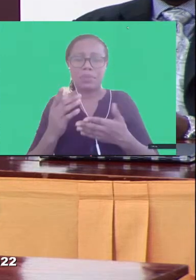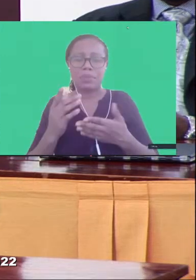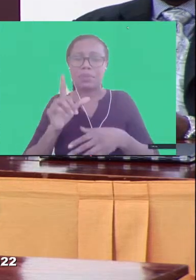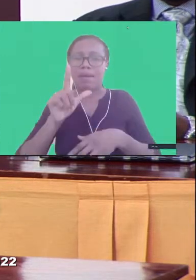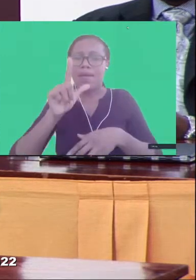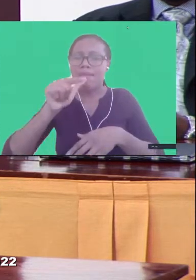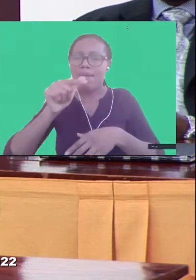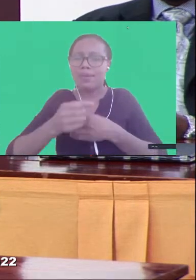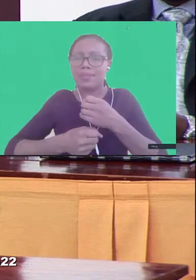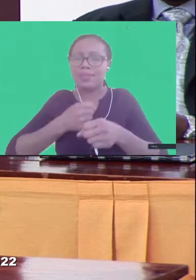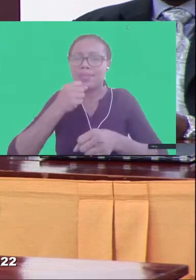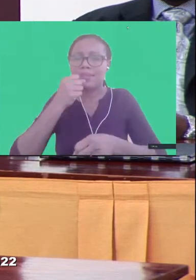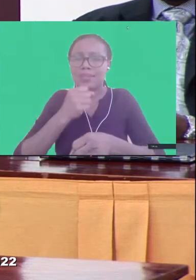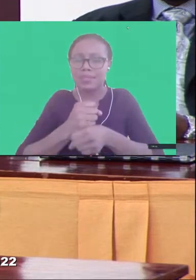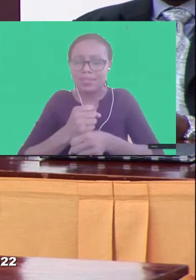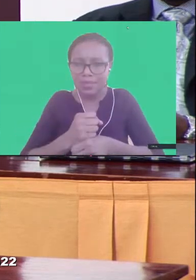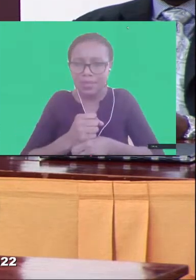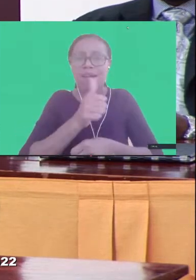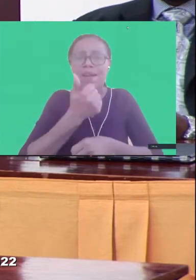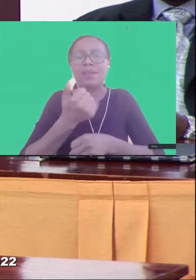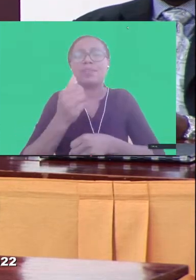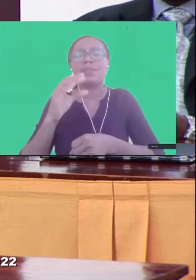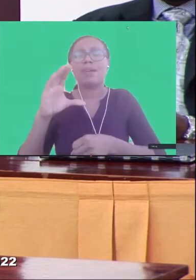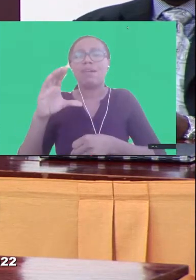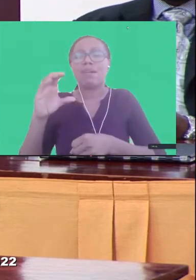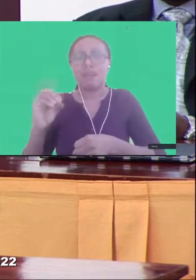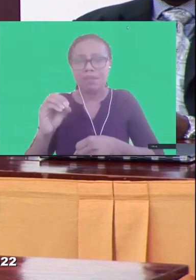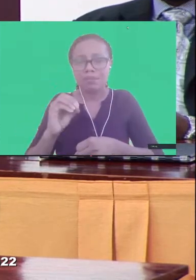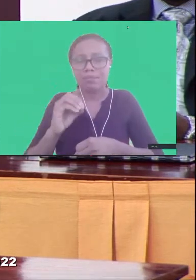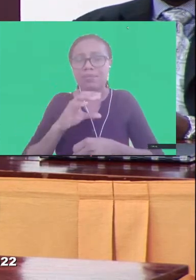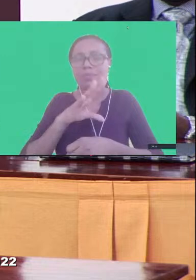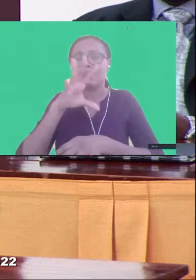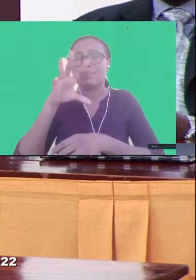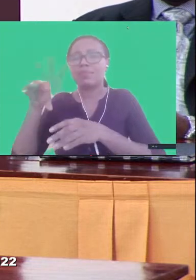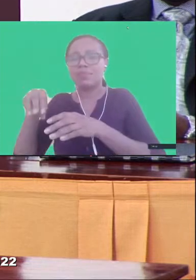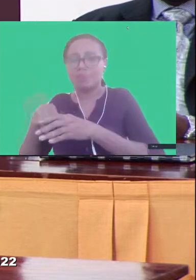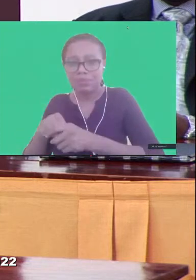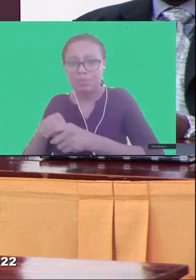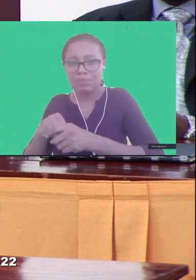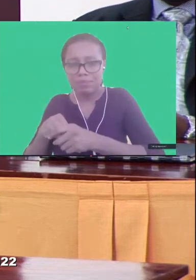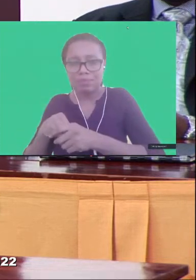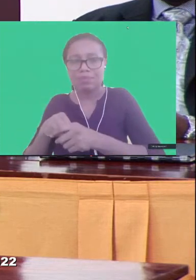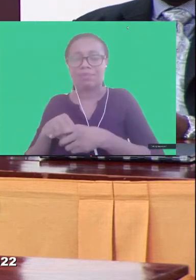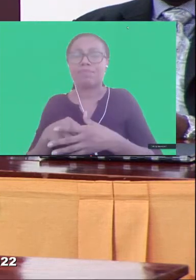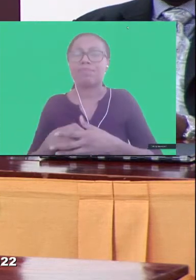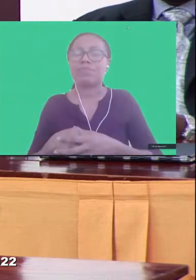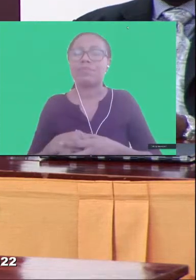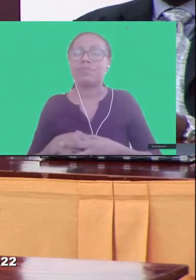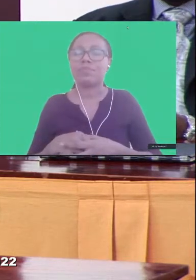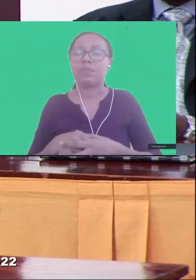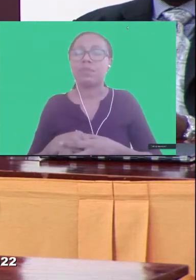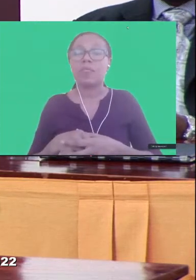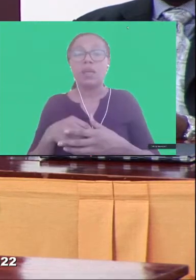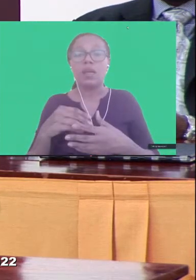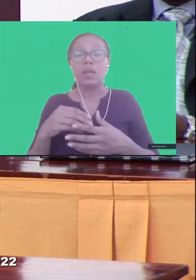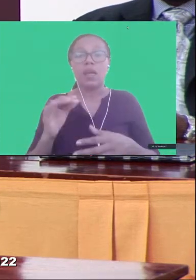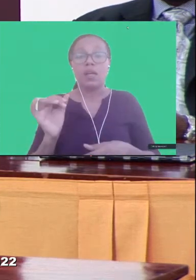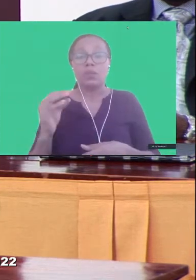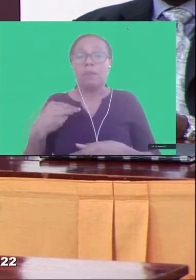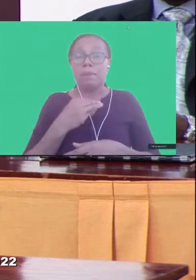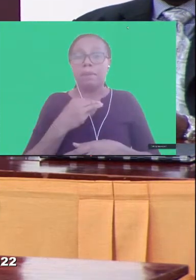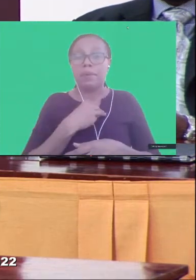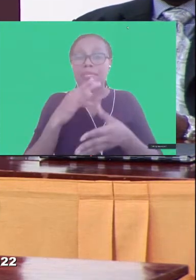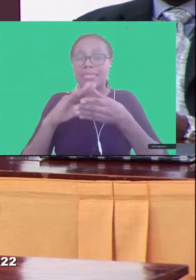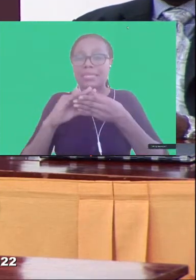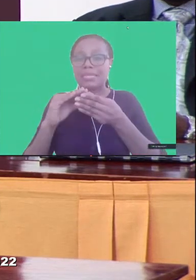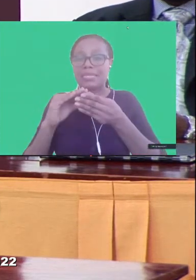Finally, I would add a bit of information to what the Minister mentioned in relation to the treaty with Trinidad. That treaty was critical